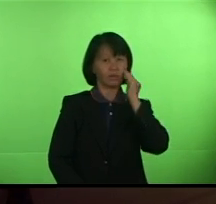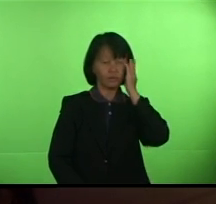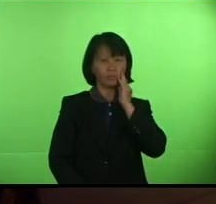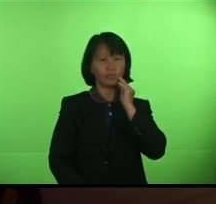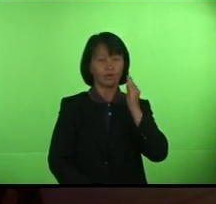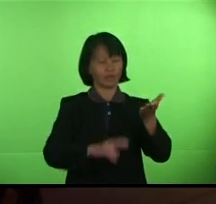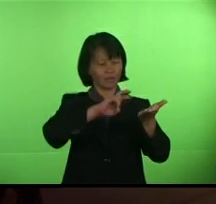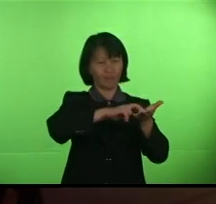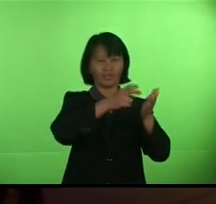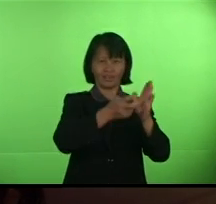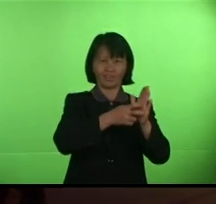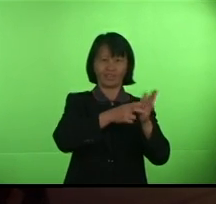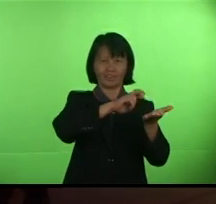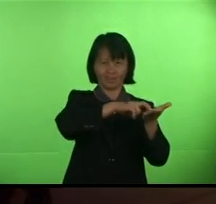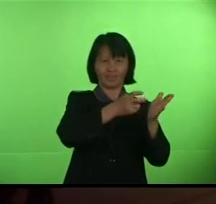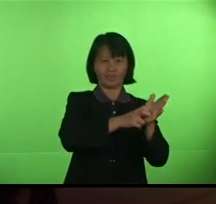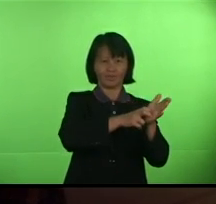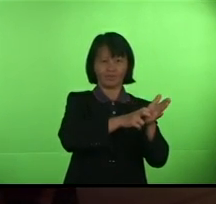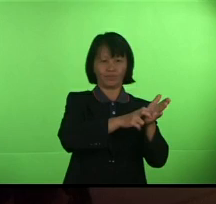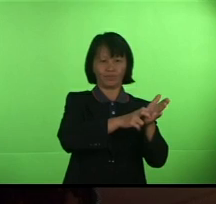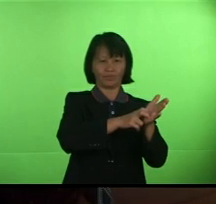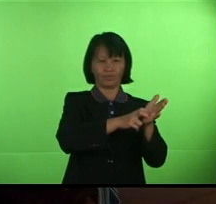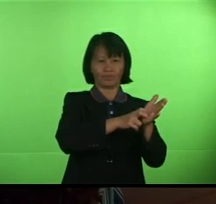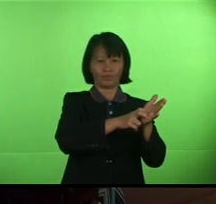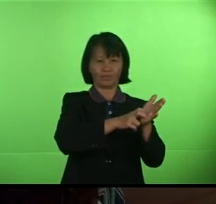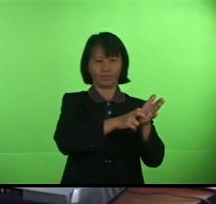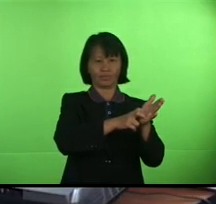I experience the meaning